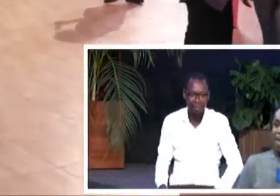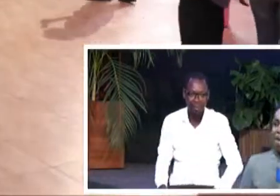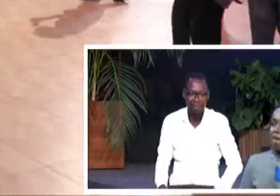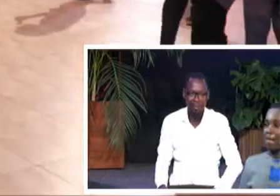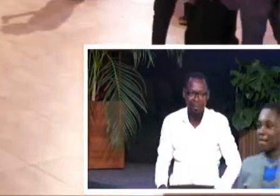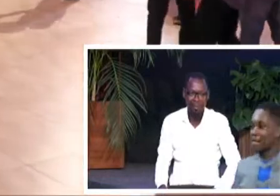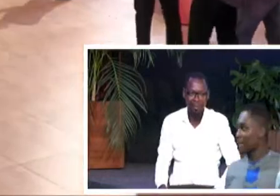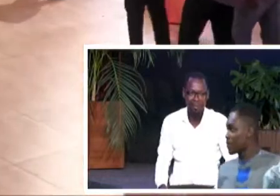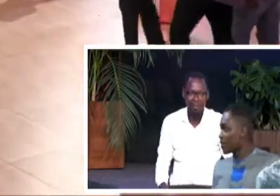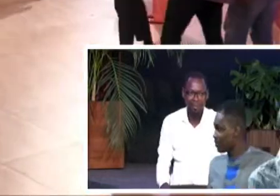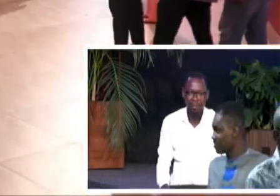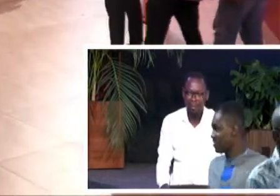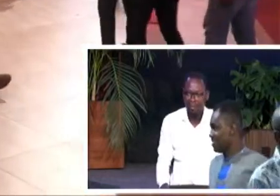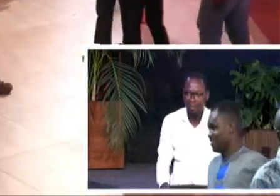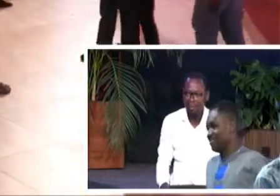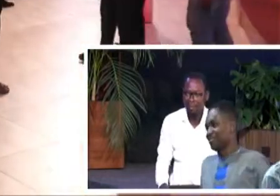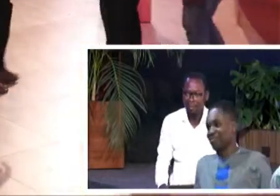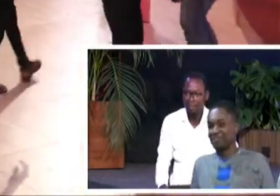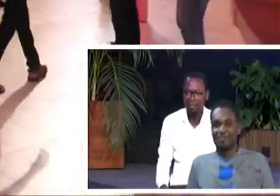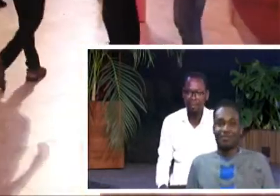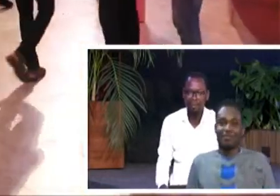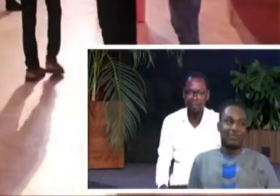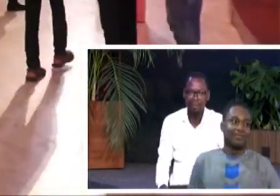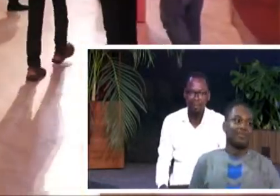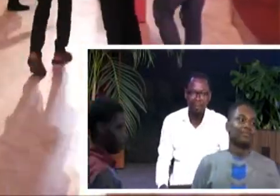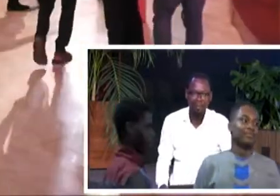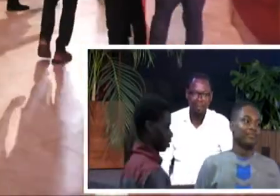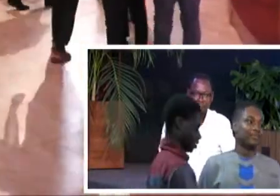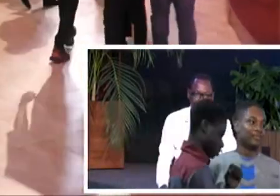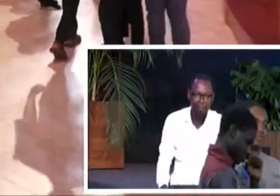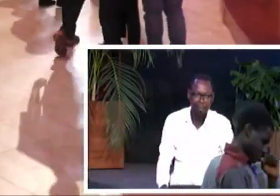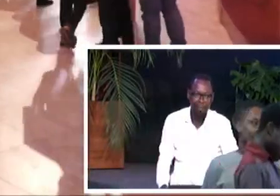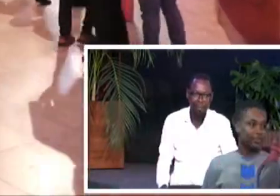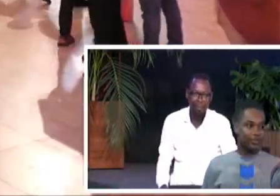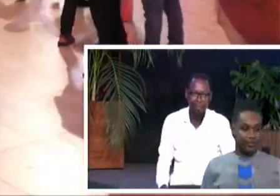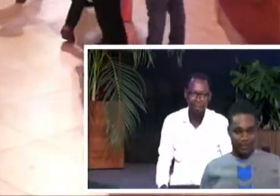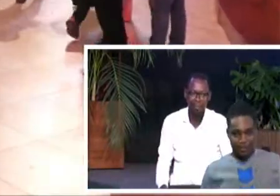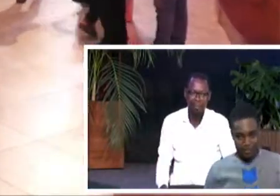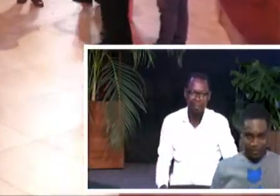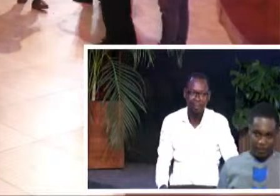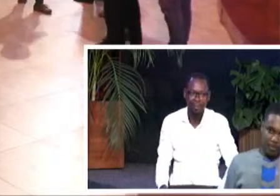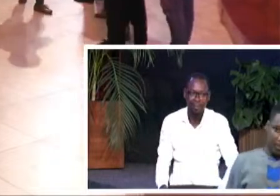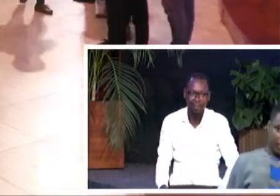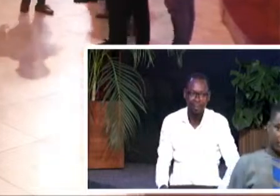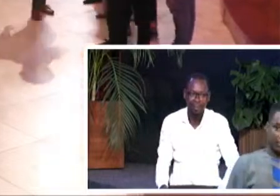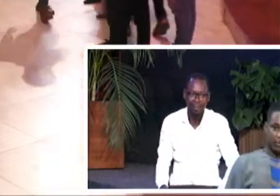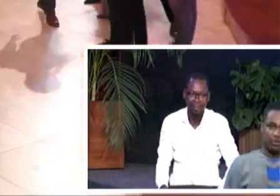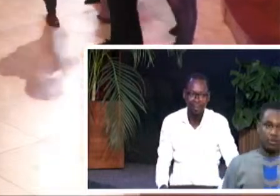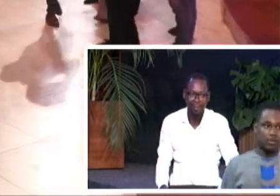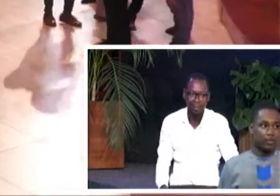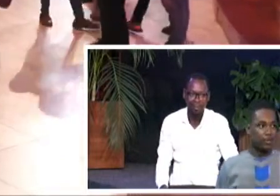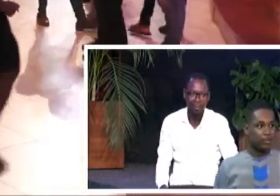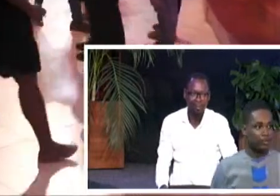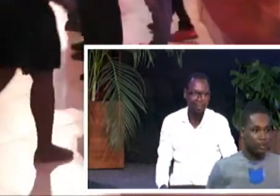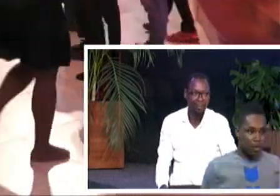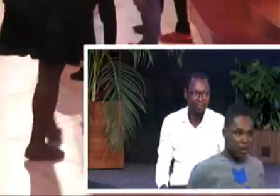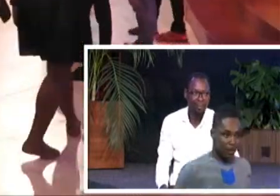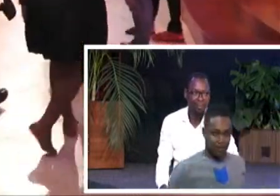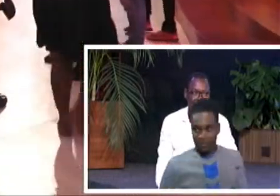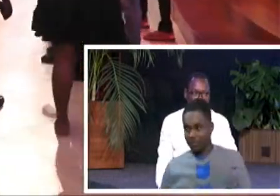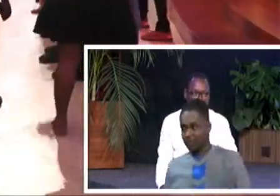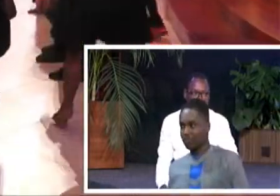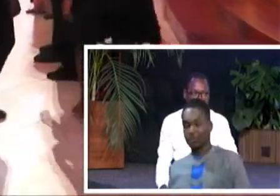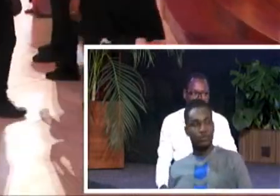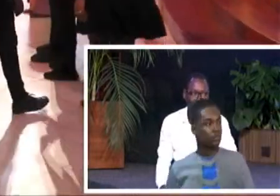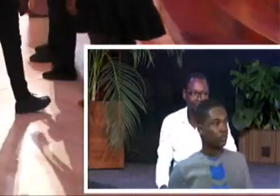Hey. Oh, I didn't finish. The phone number ends with 3, but since I'm getting so many of you, the